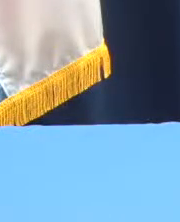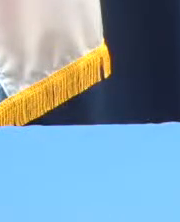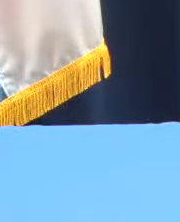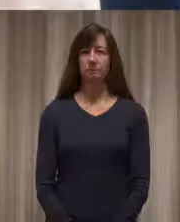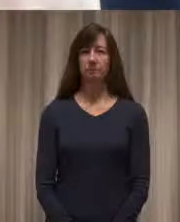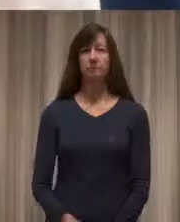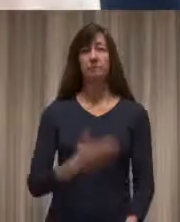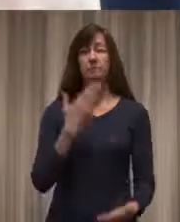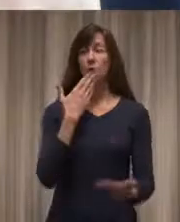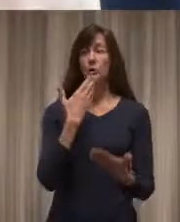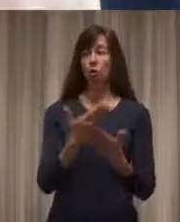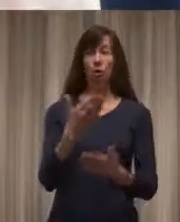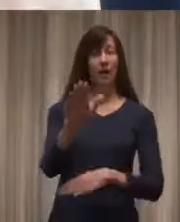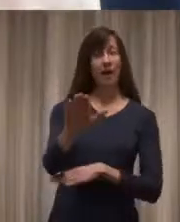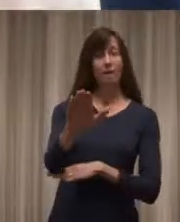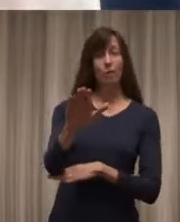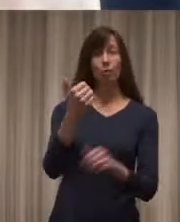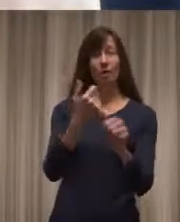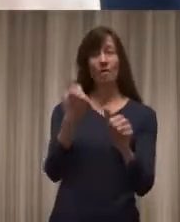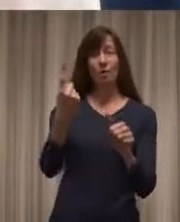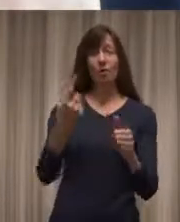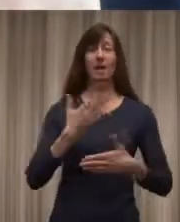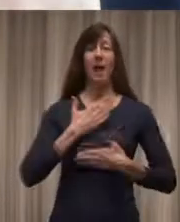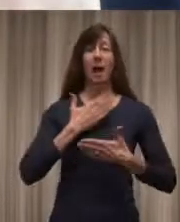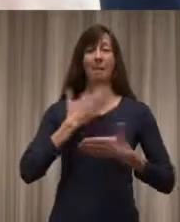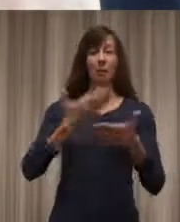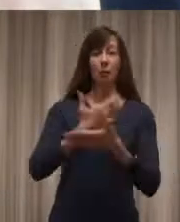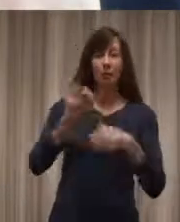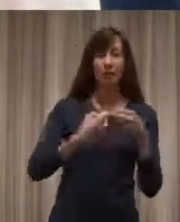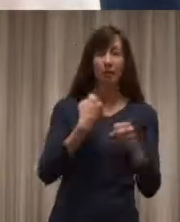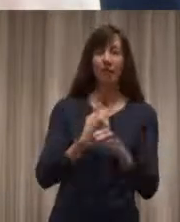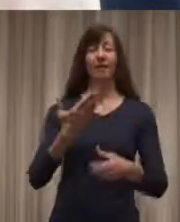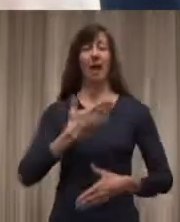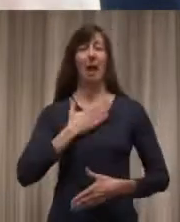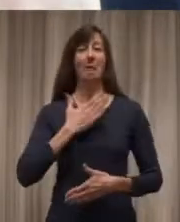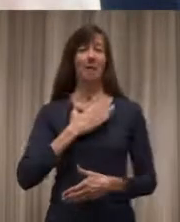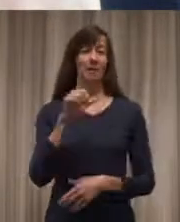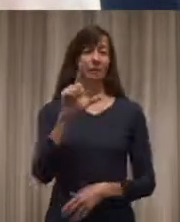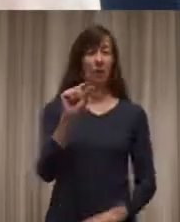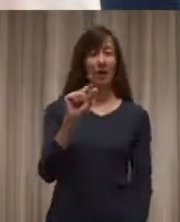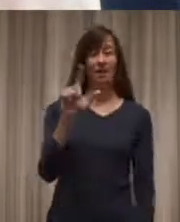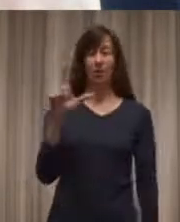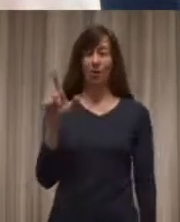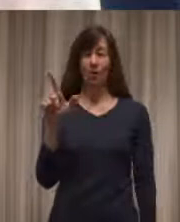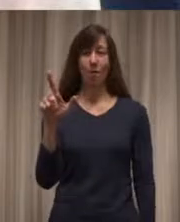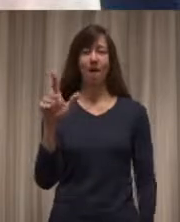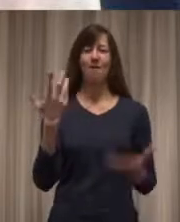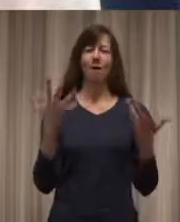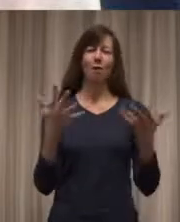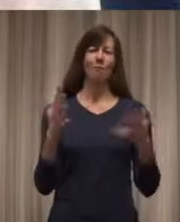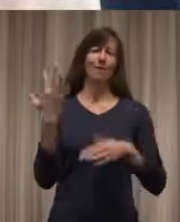Good afternoon, everyone, and Happy New Year, Happy 2021. We're already 5 days in, but